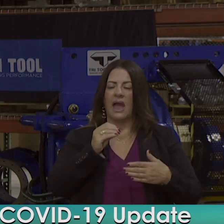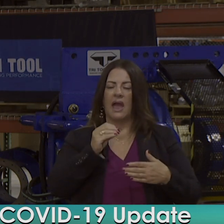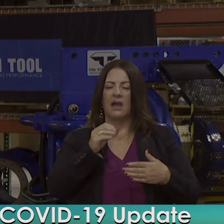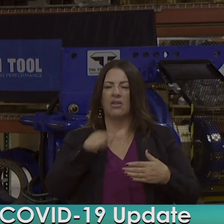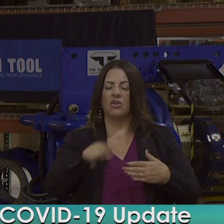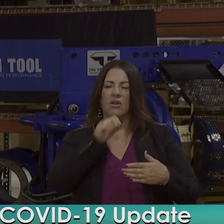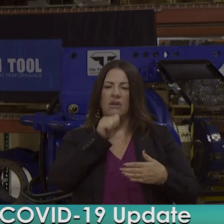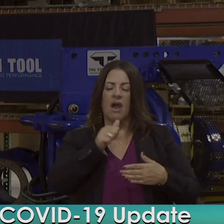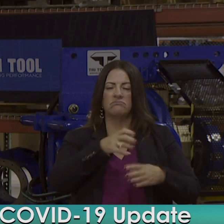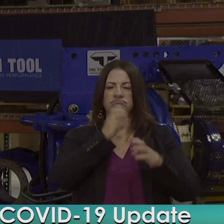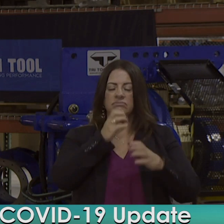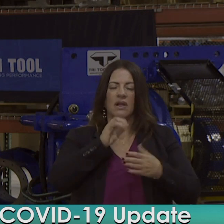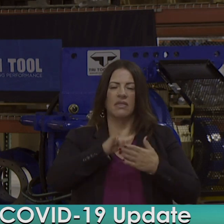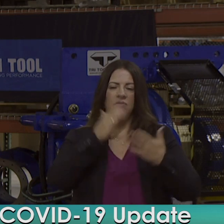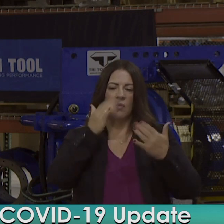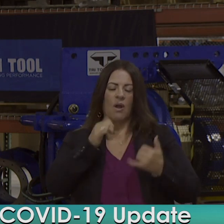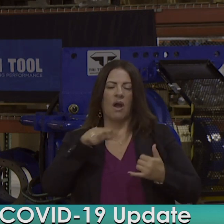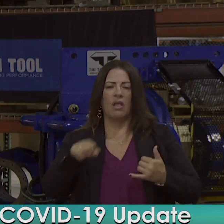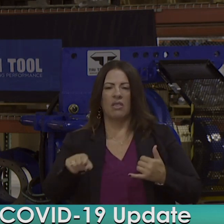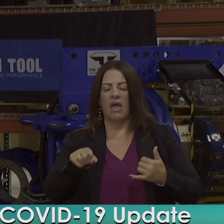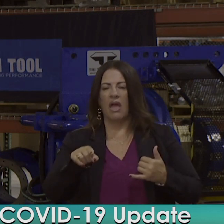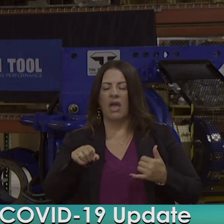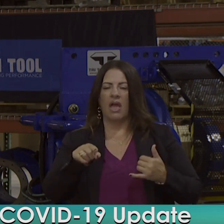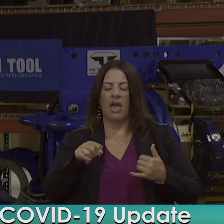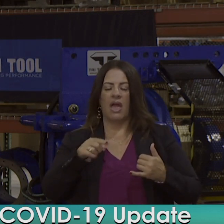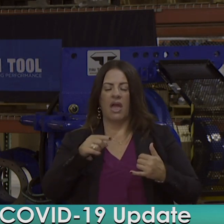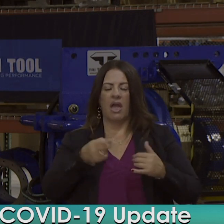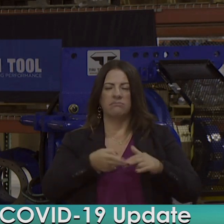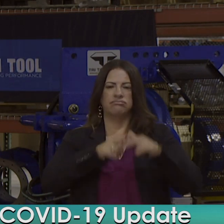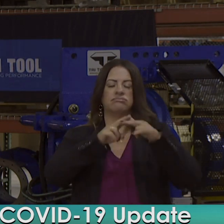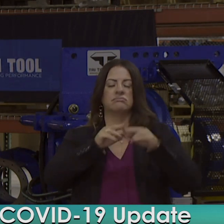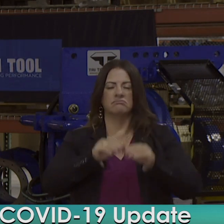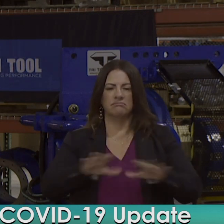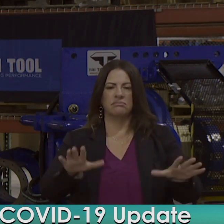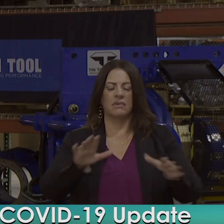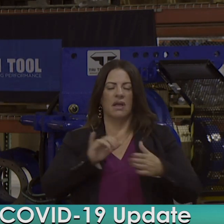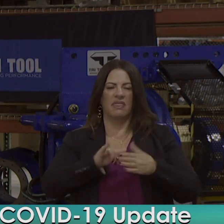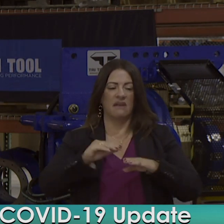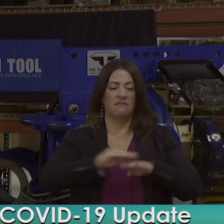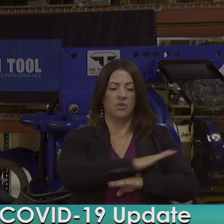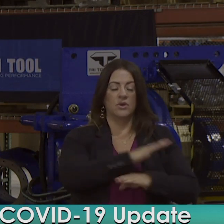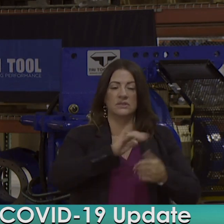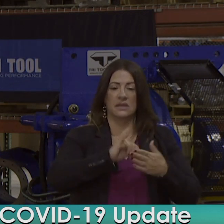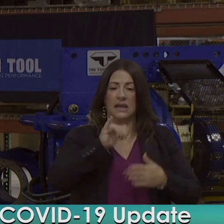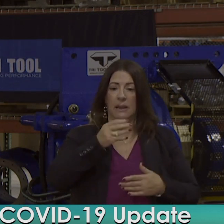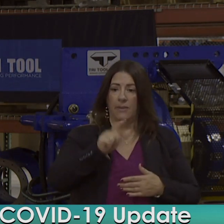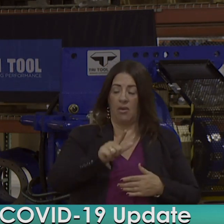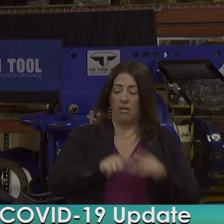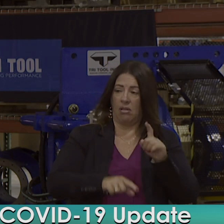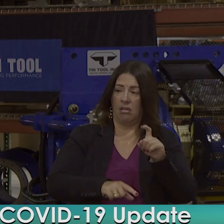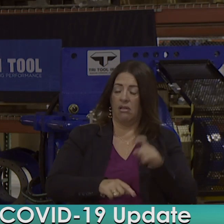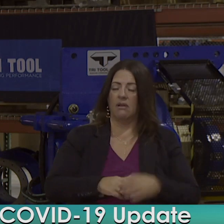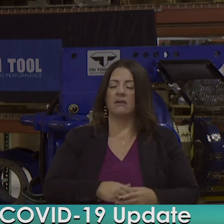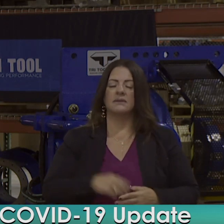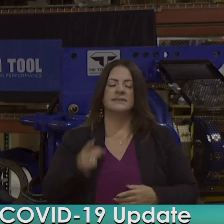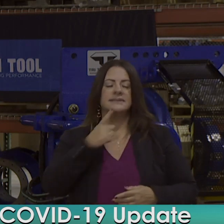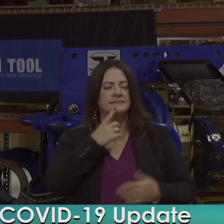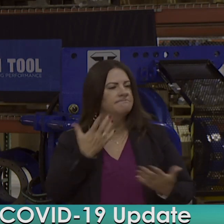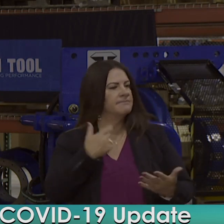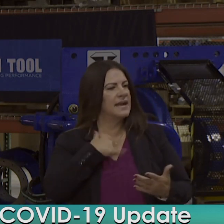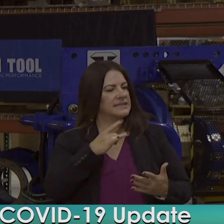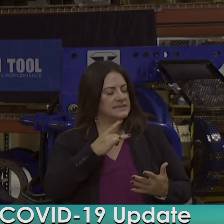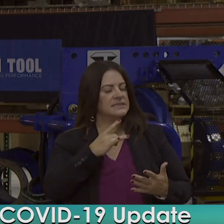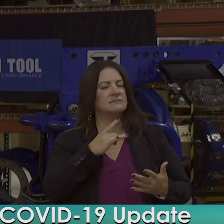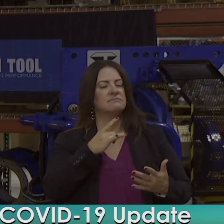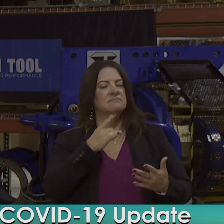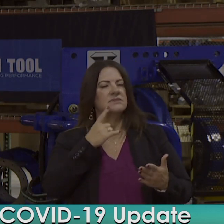nearby Imperial County. I think it's too early to tell. We had that conversation with our health officials, not only around